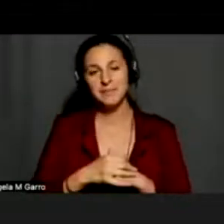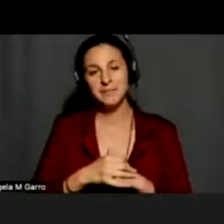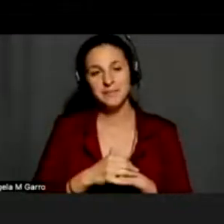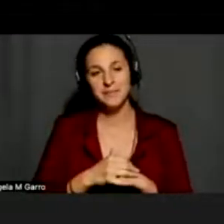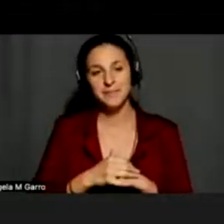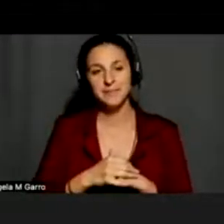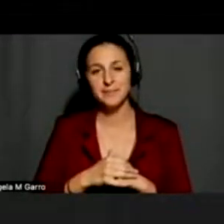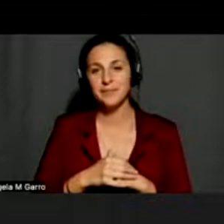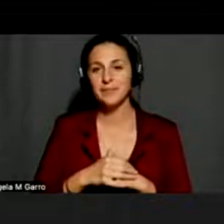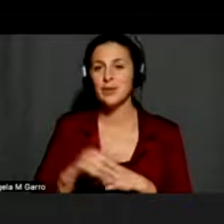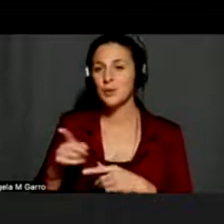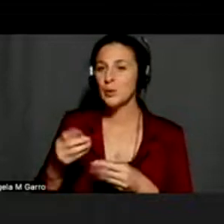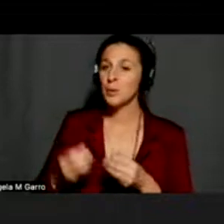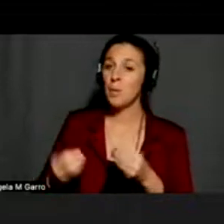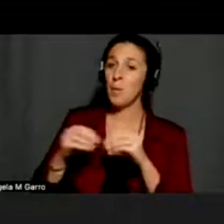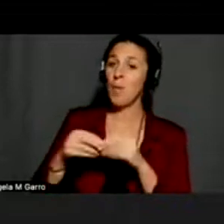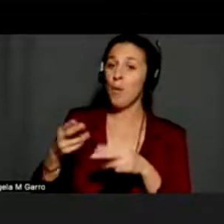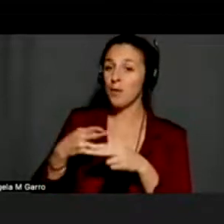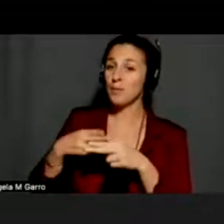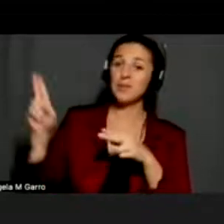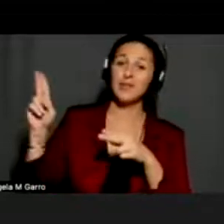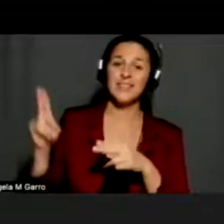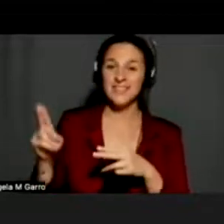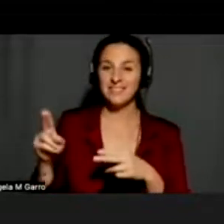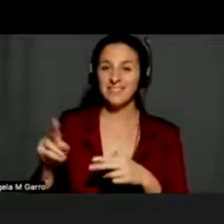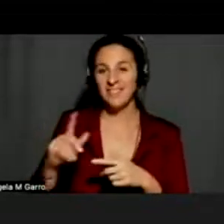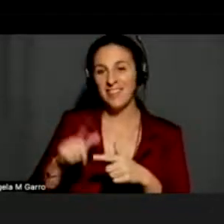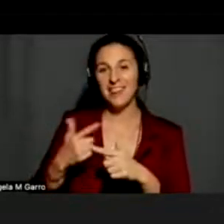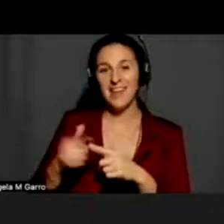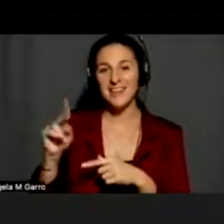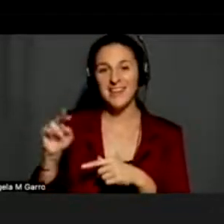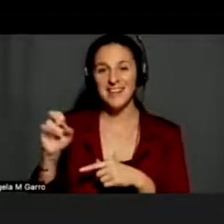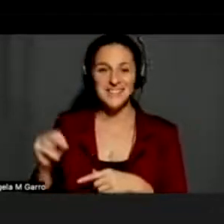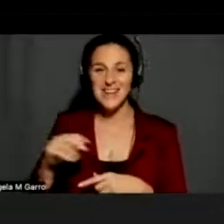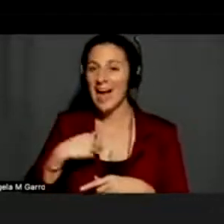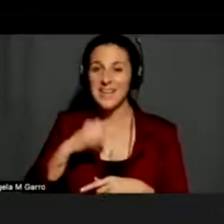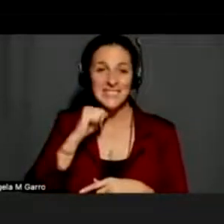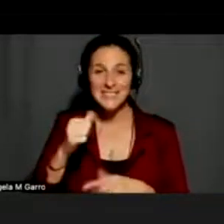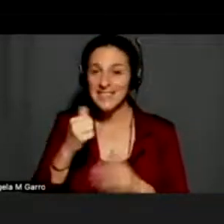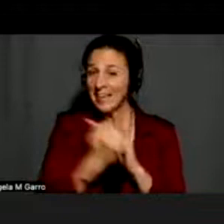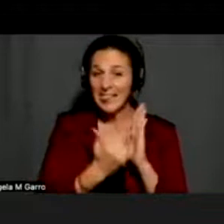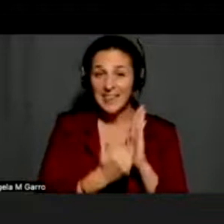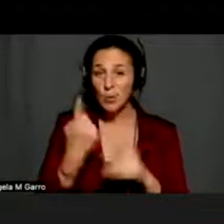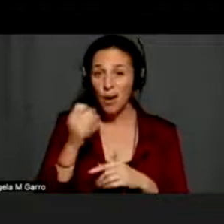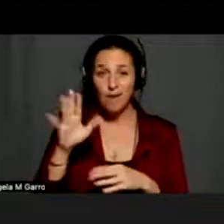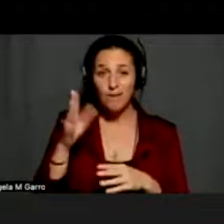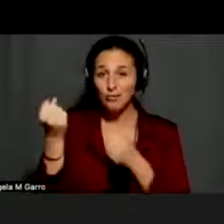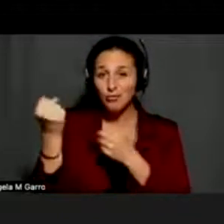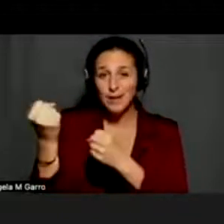Well, you're more brief than even Nelson, Diana, so I didn't list that as one of your strengths, but hey, you